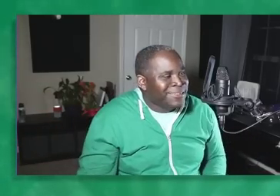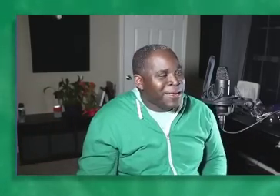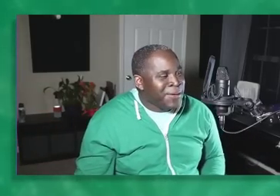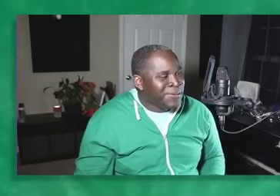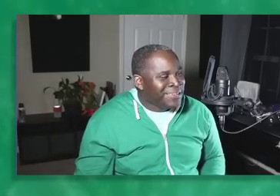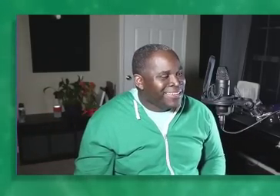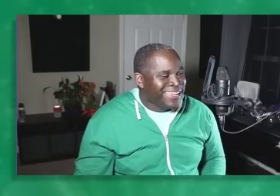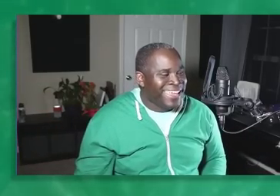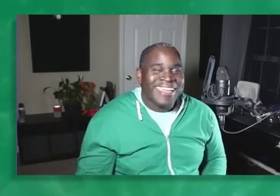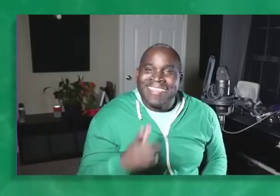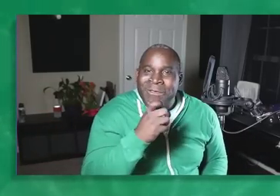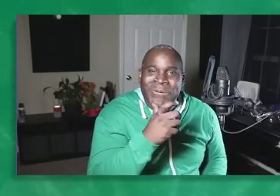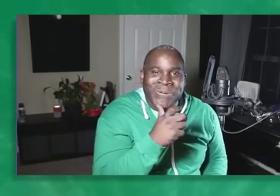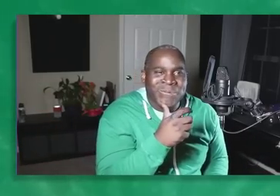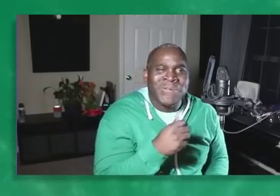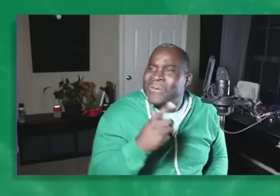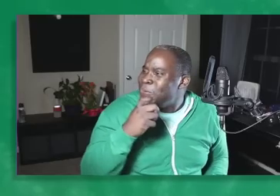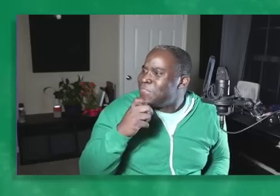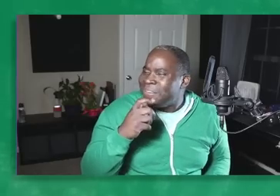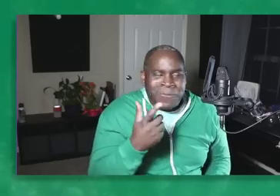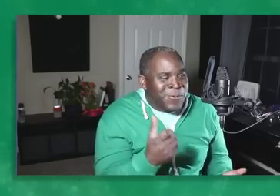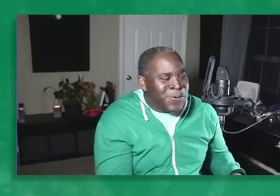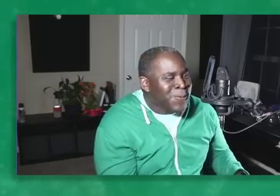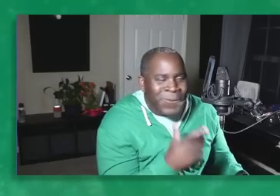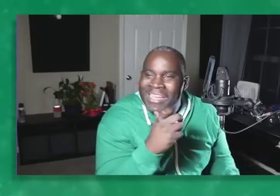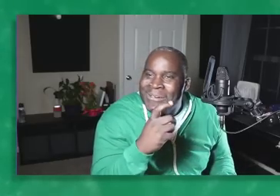why? You know? And you got the who's. Who's the